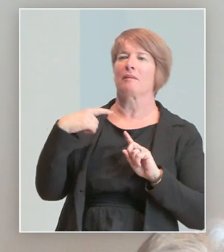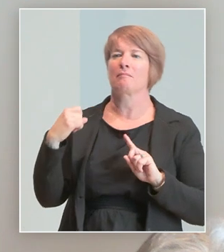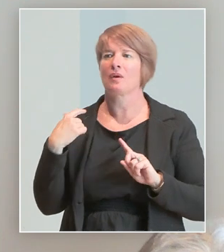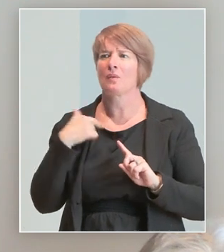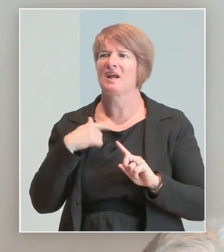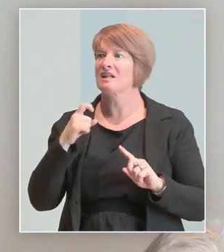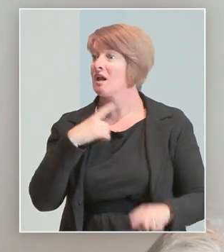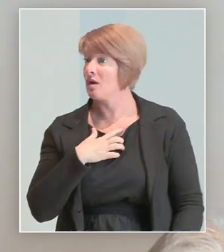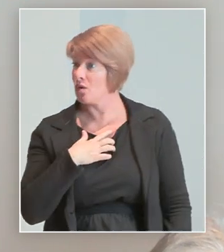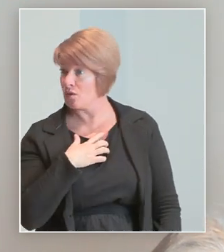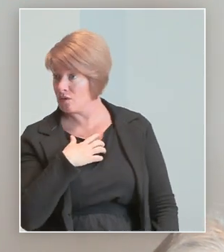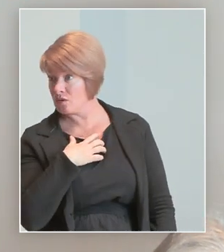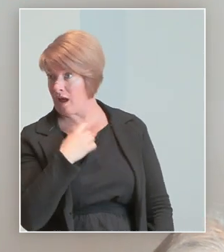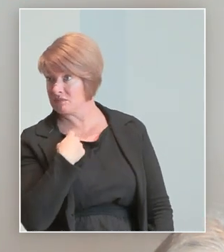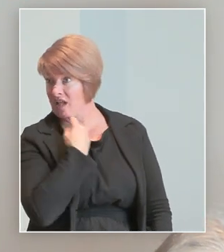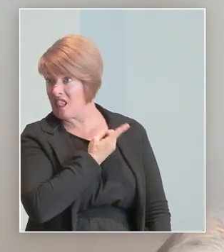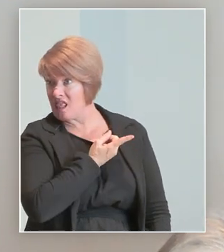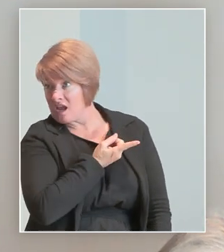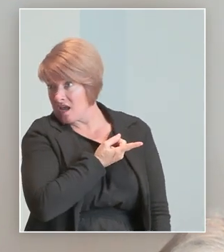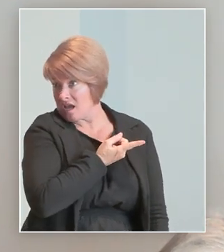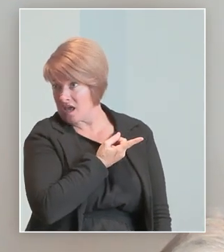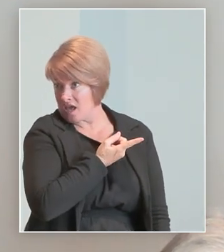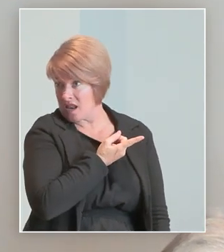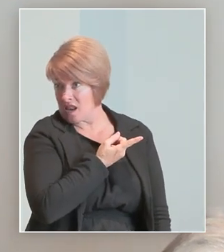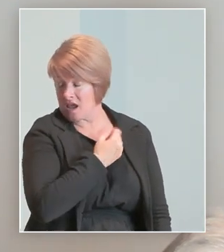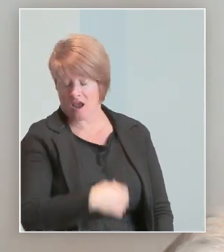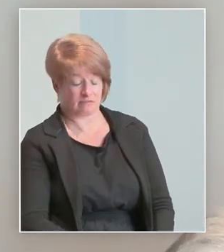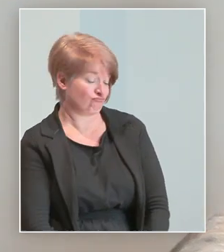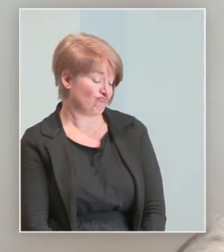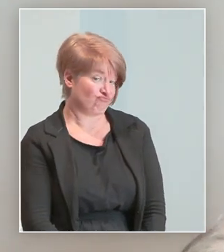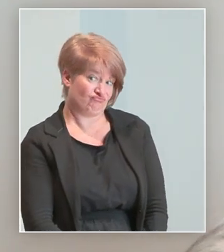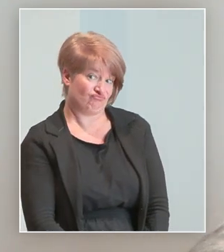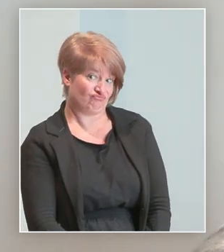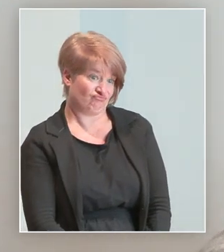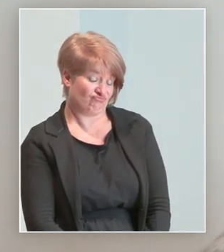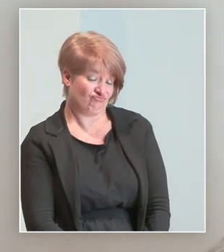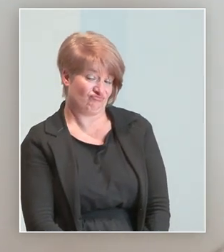the alarm. Ooh, I'm telling.